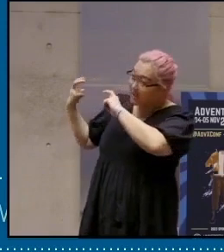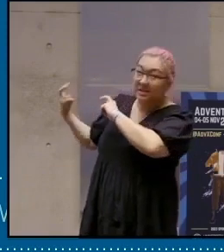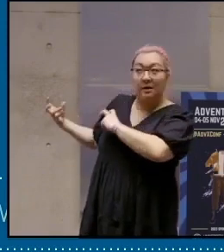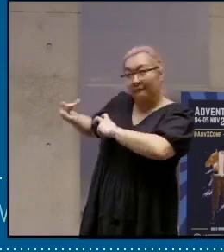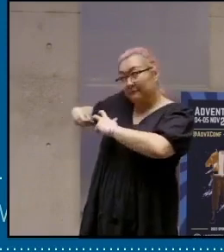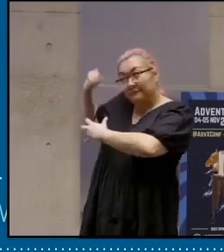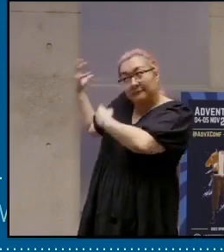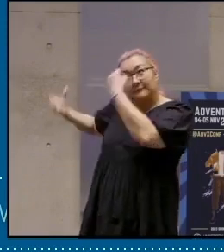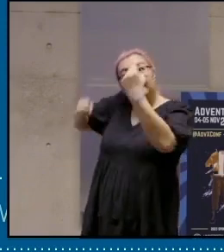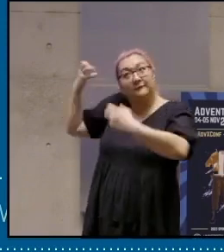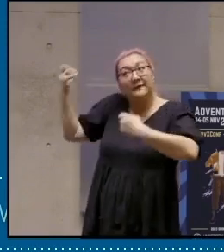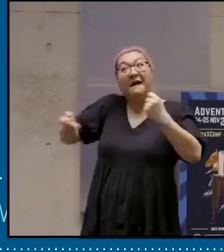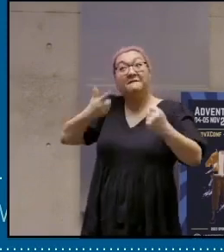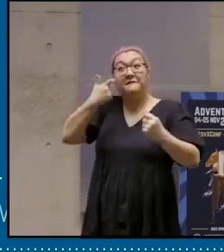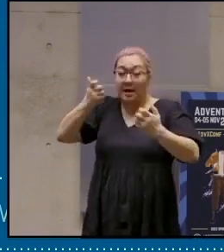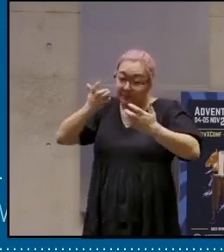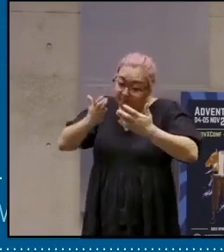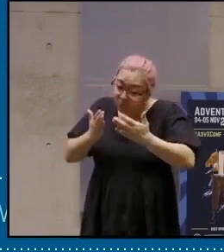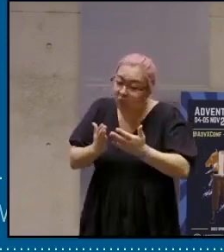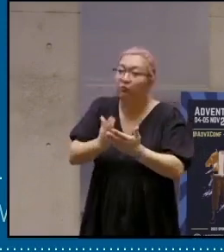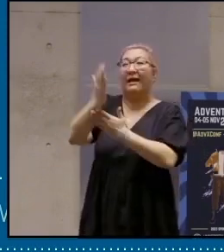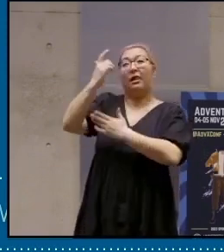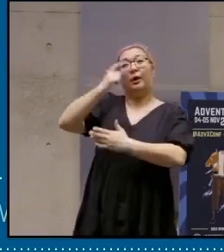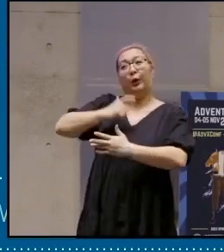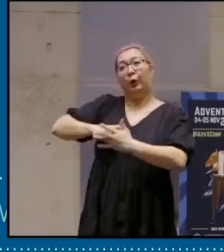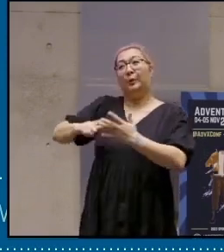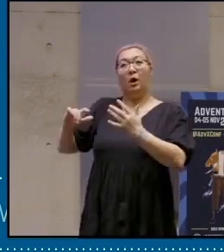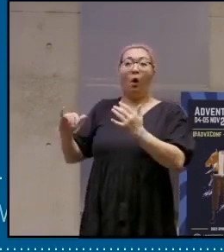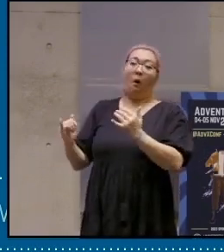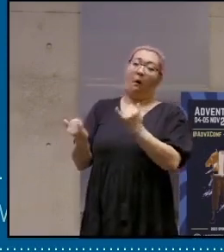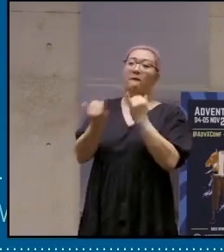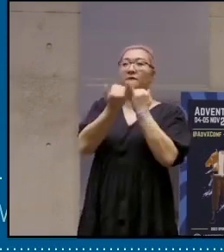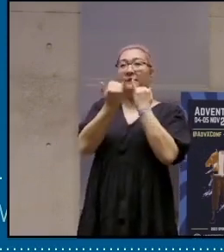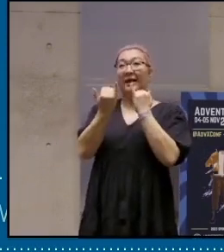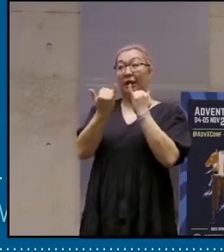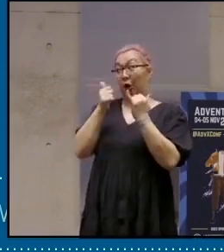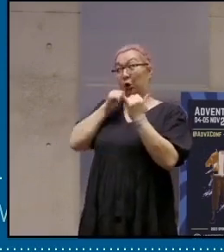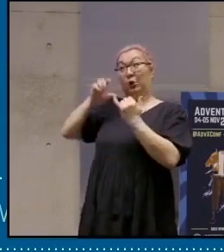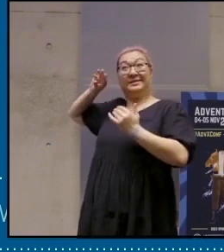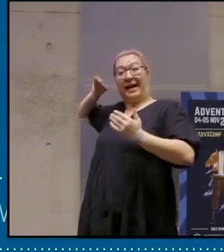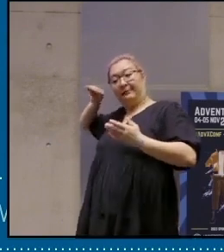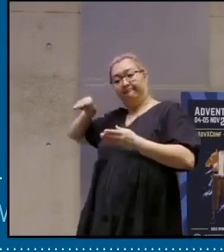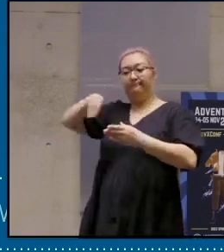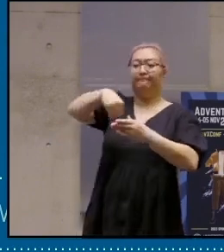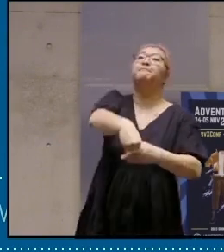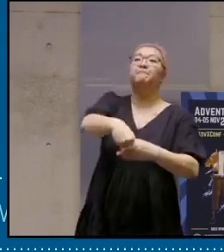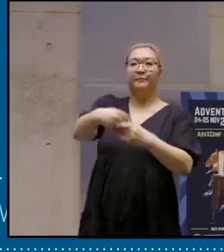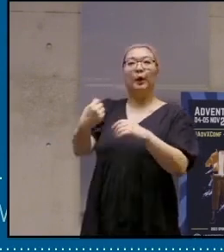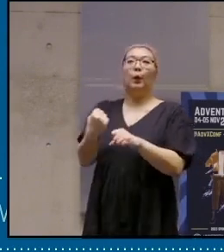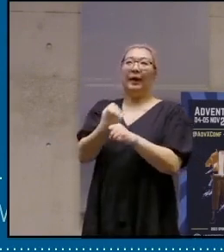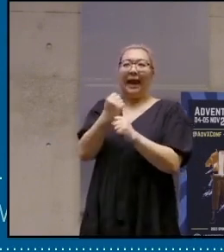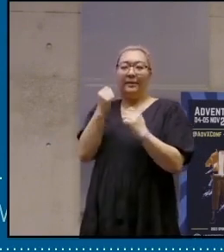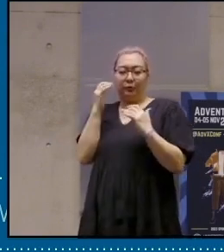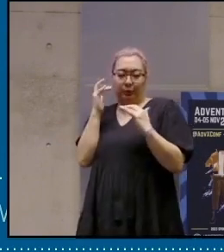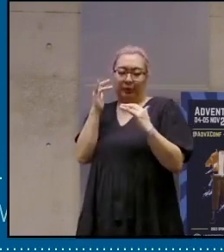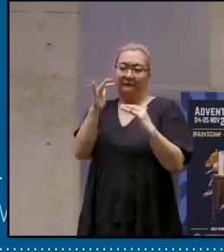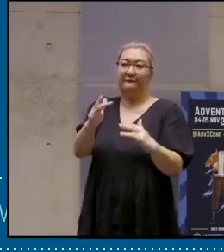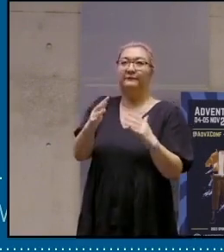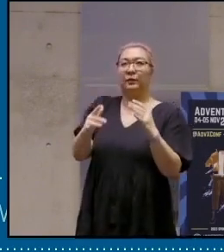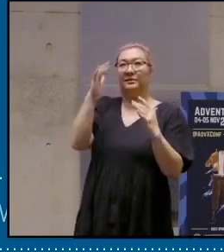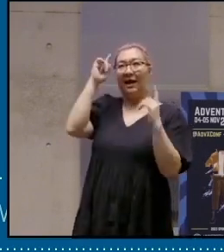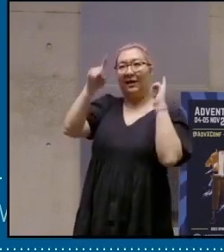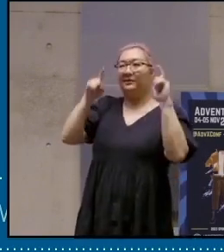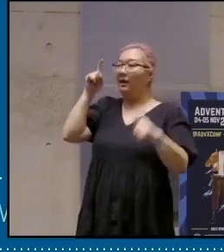conflicts, and use them to power your narrative, whether the actual game you are making is realistic fiction, sci-fi, or something else entirely.